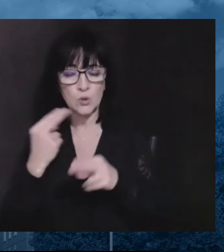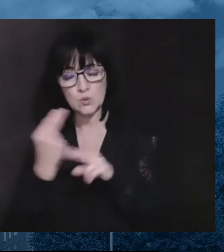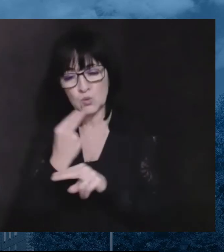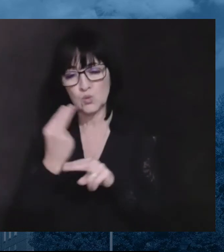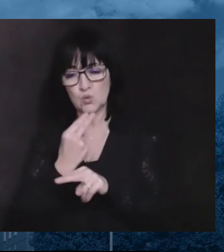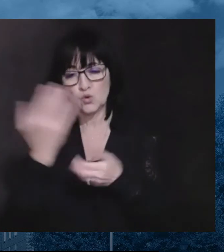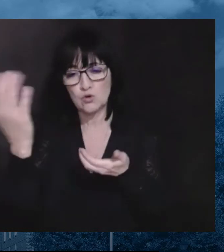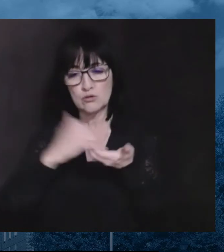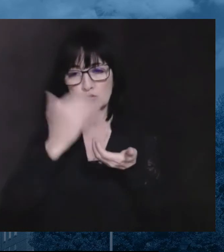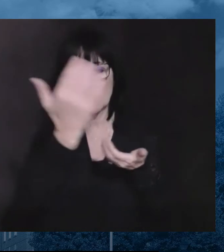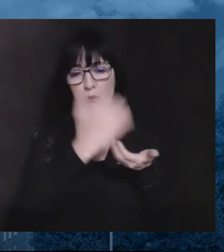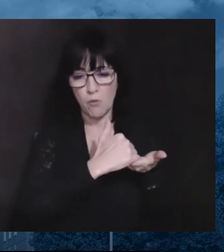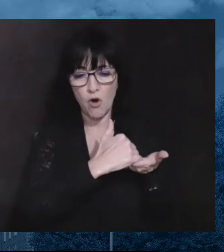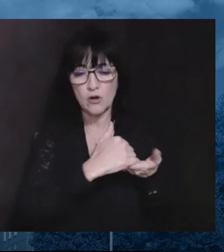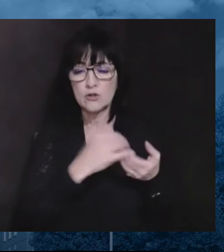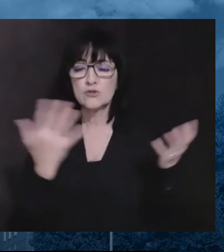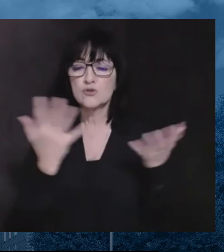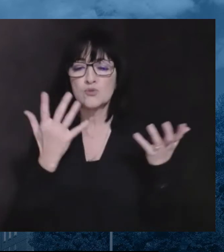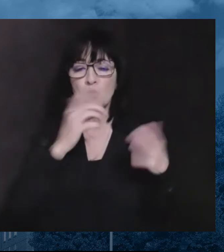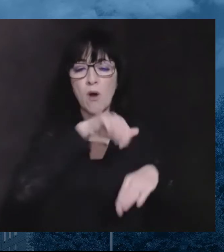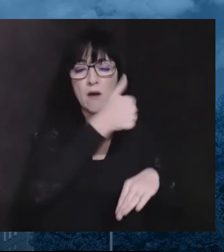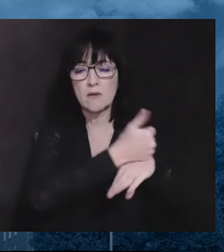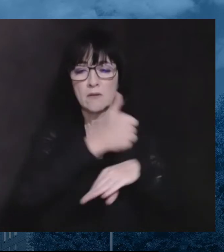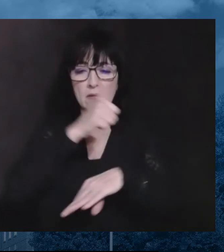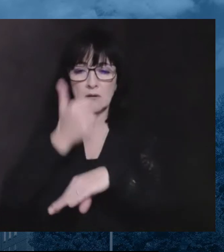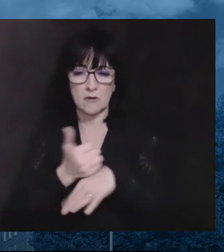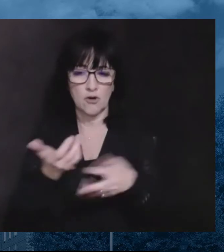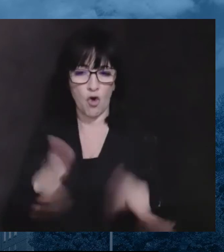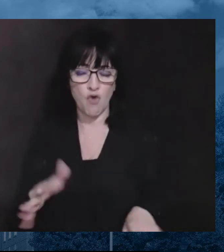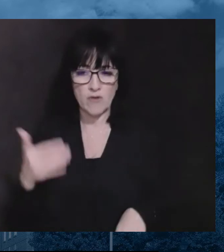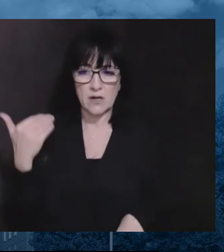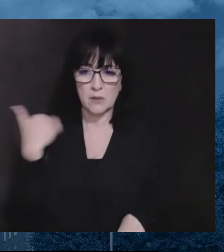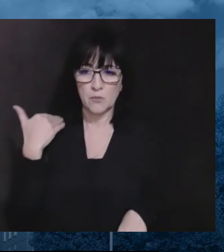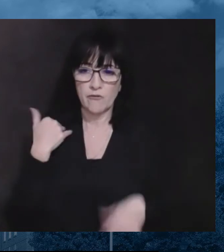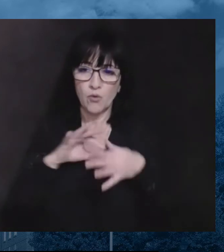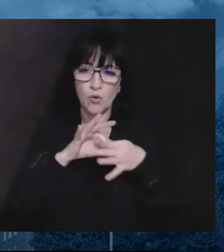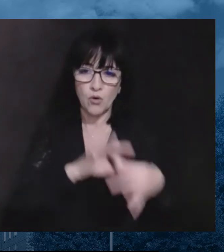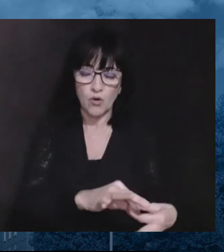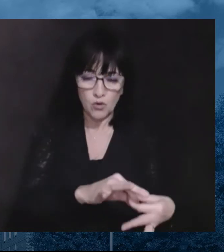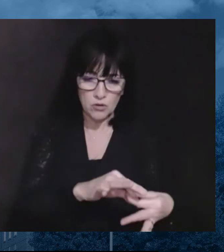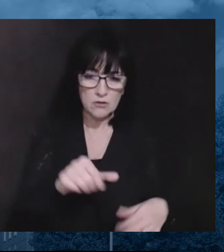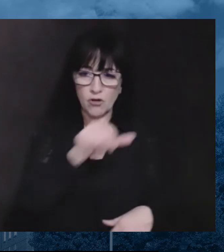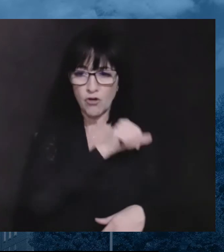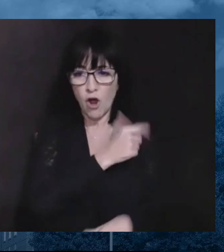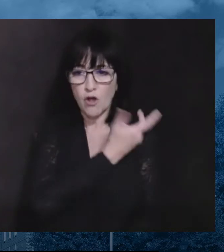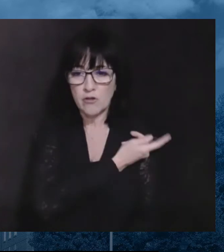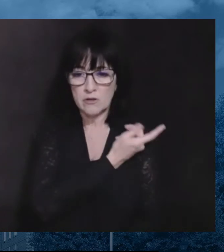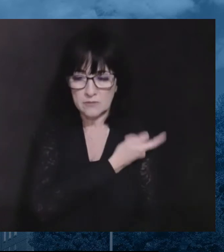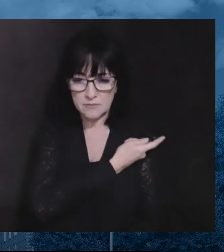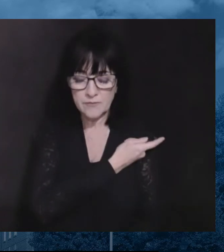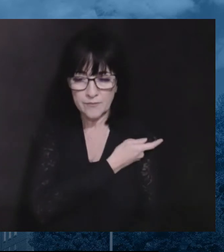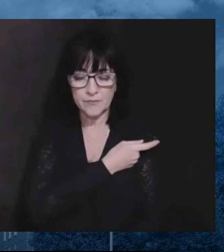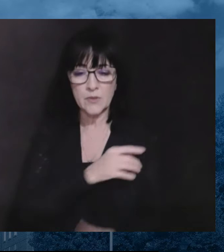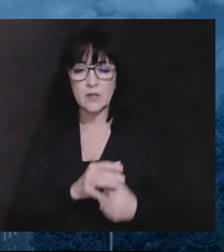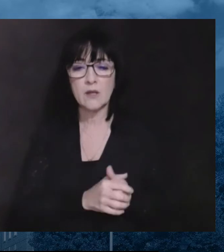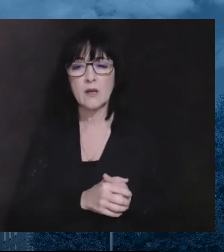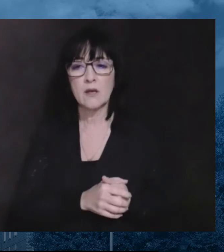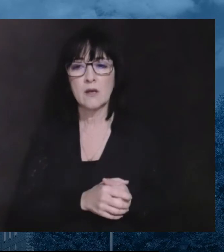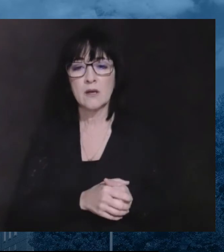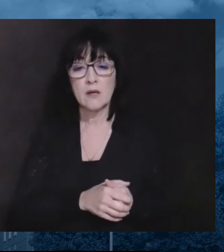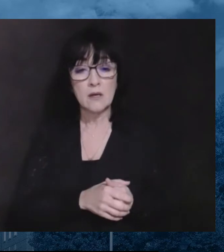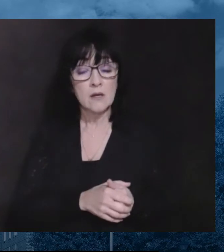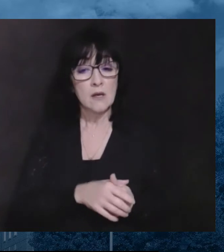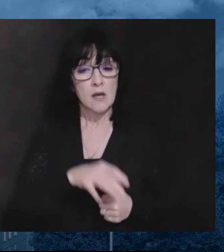established in the past. They include the hospitals. There are lots of questions. It's a little different than administering a flu